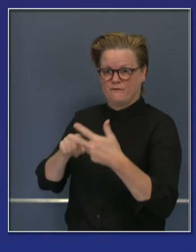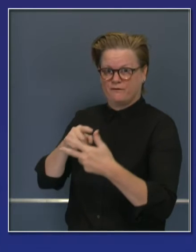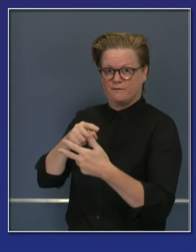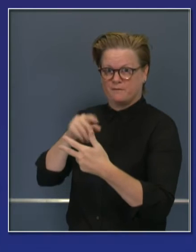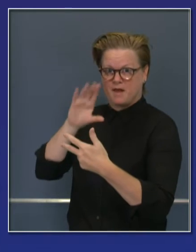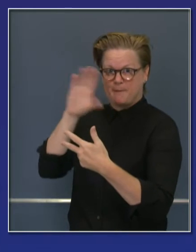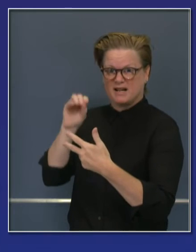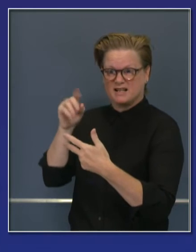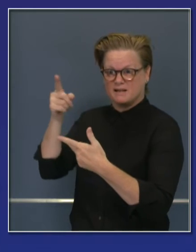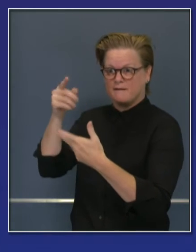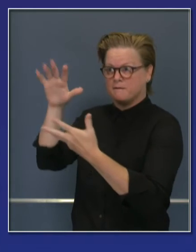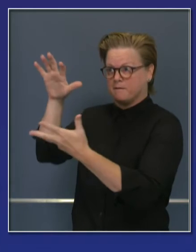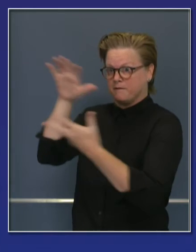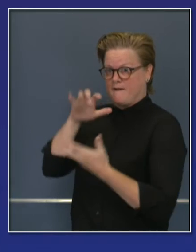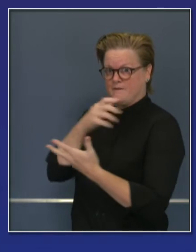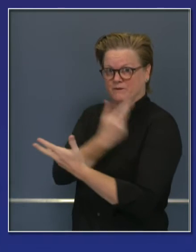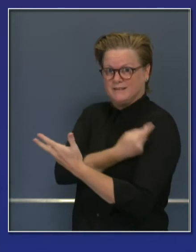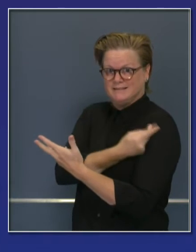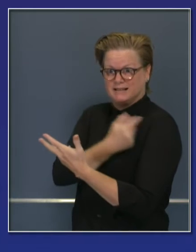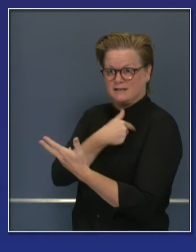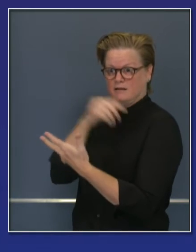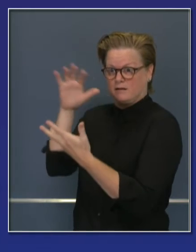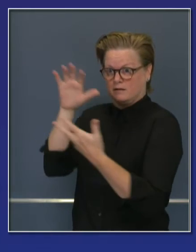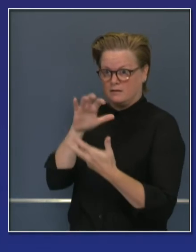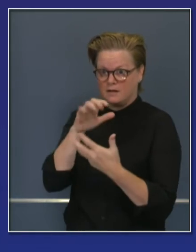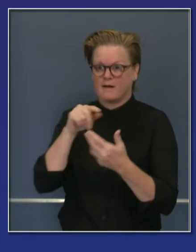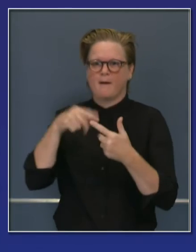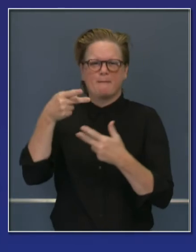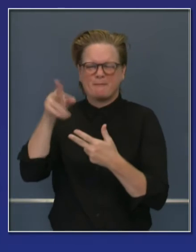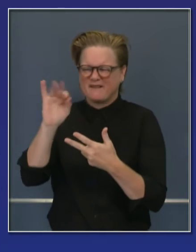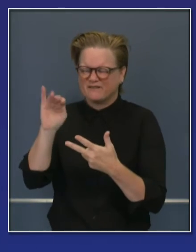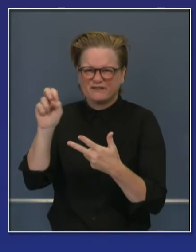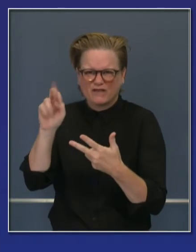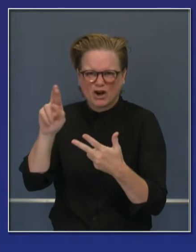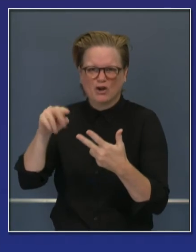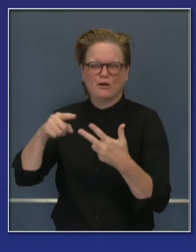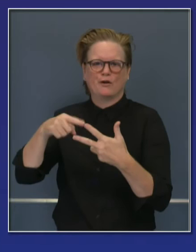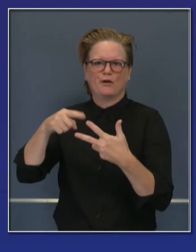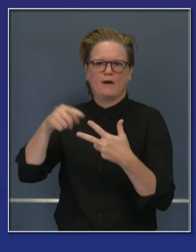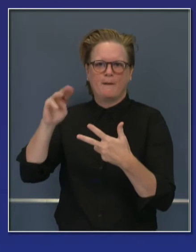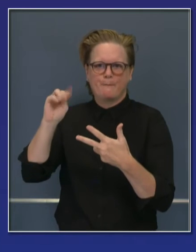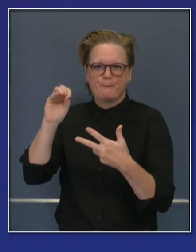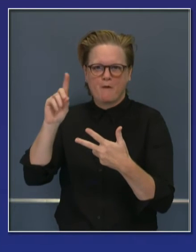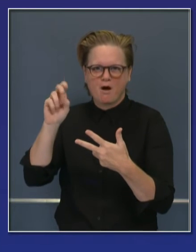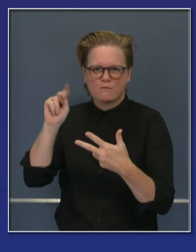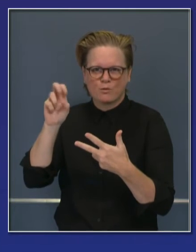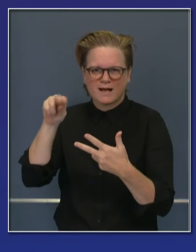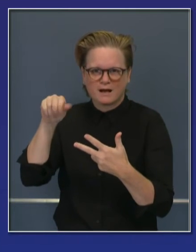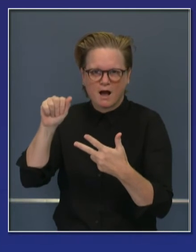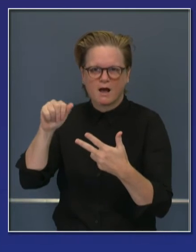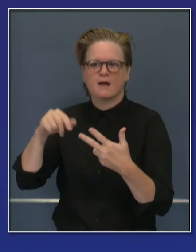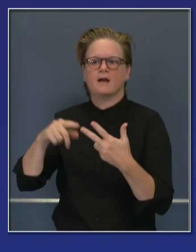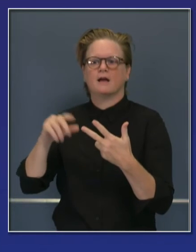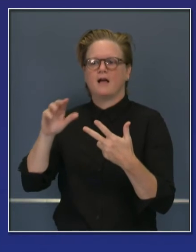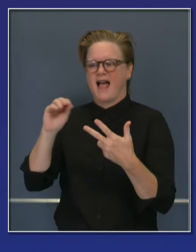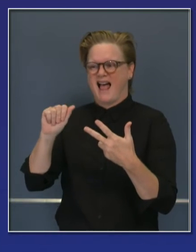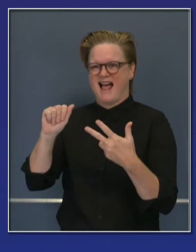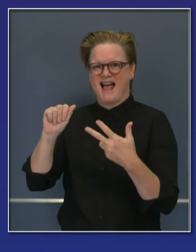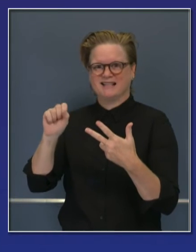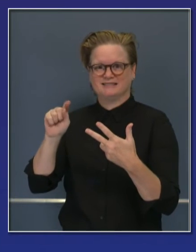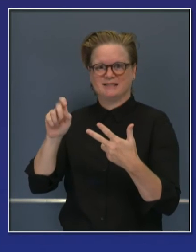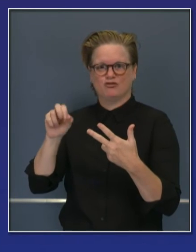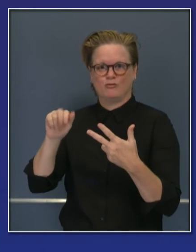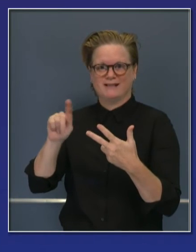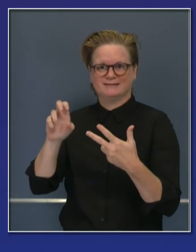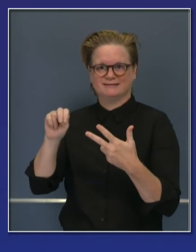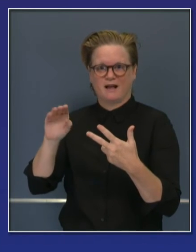and it just depends, to provide all phase 1A distribution, or at least access to the distribution